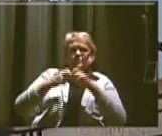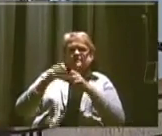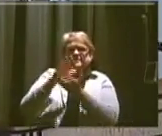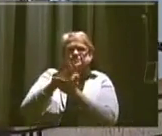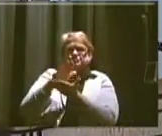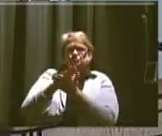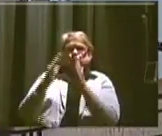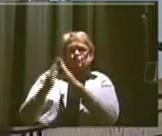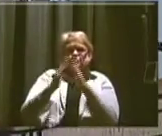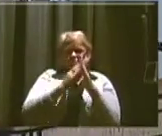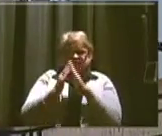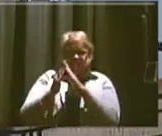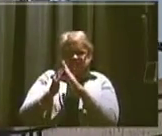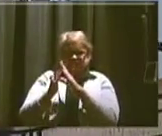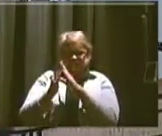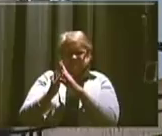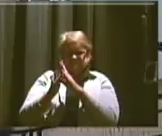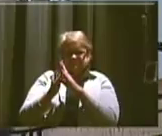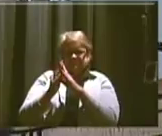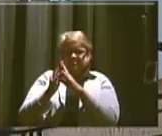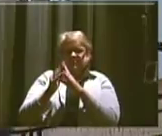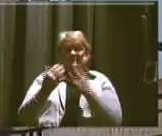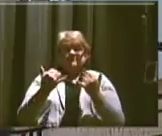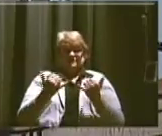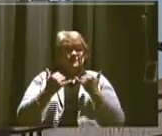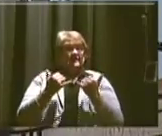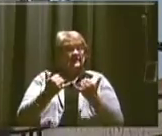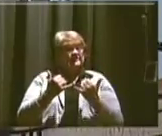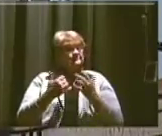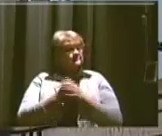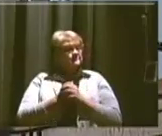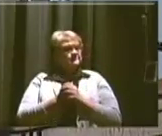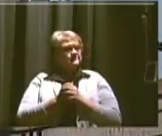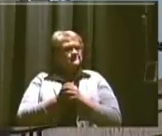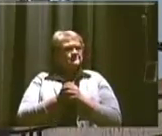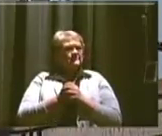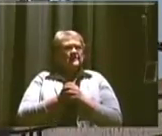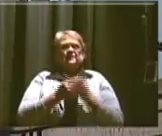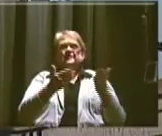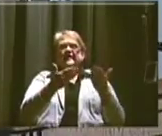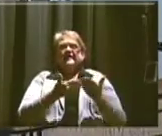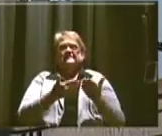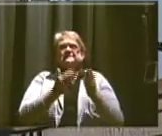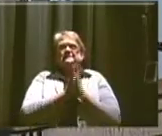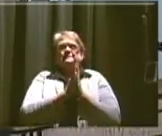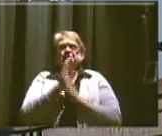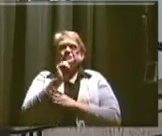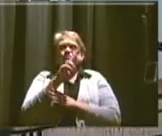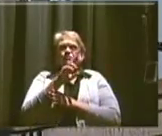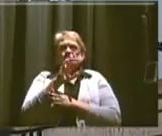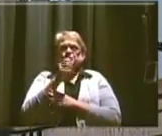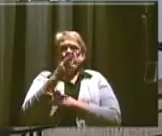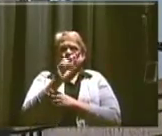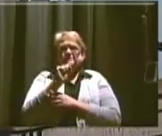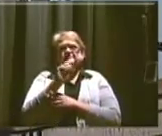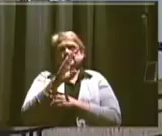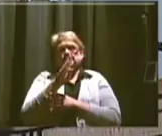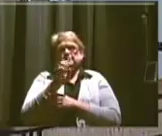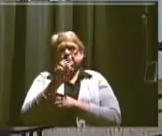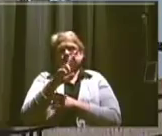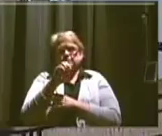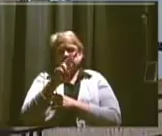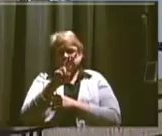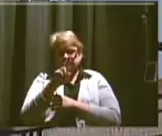community. At this time, I would like to ask Mr. Chris Berber, principal, to come forward to make some brief